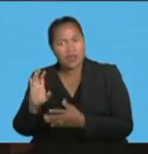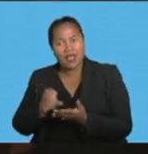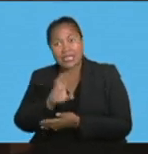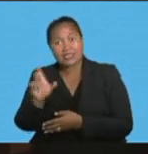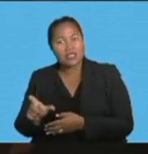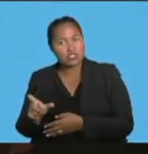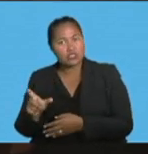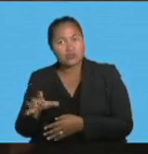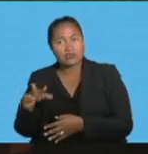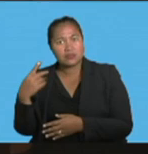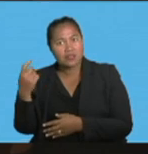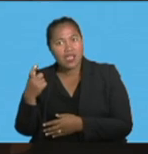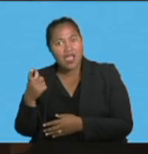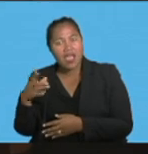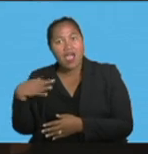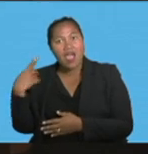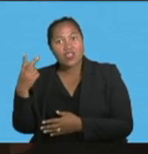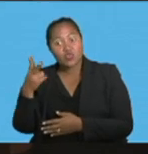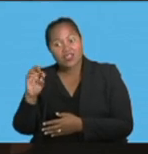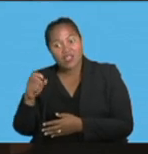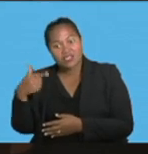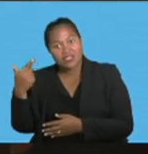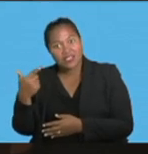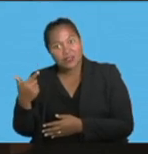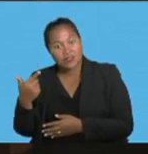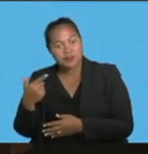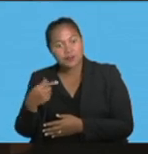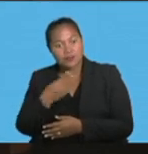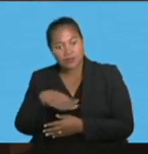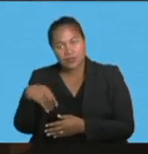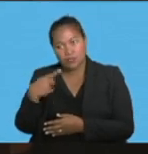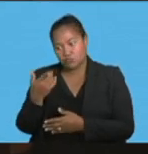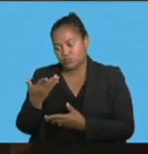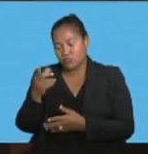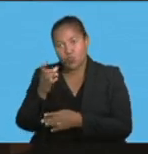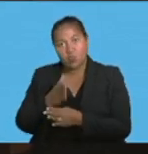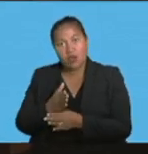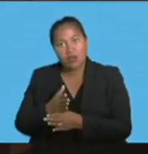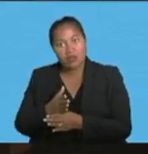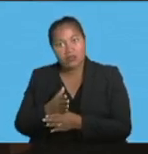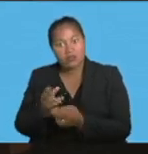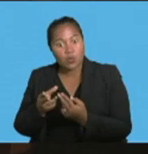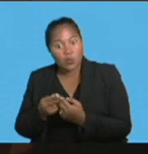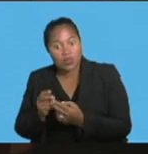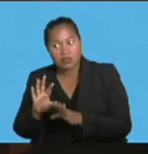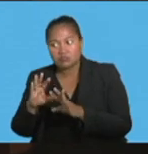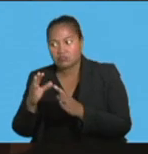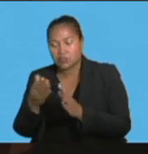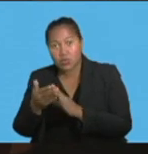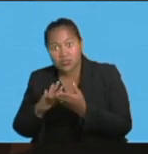Fiji First Government in June 2017, the Ministry has registered a cumulative total of, up to last week,